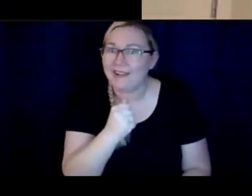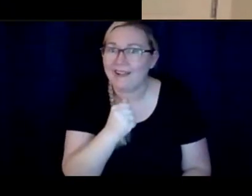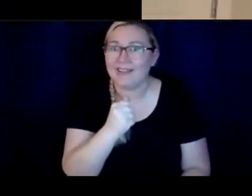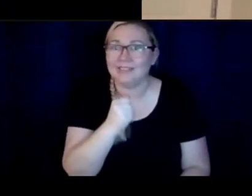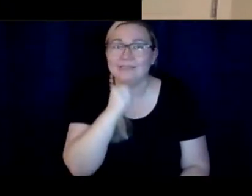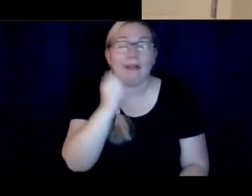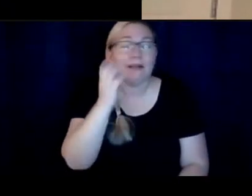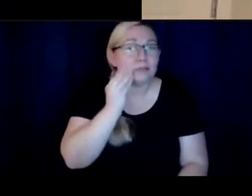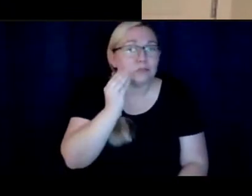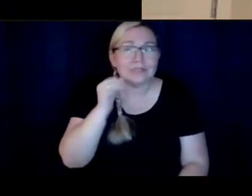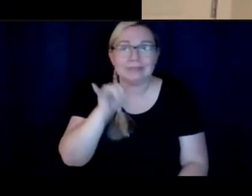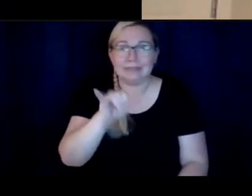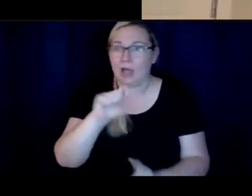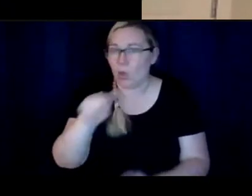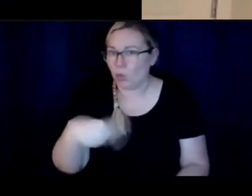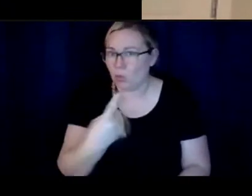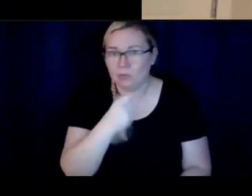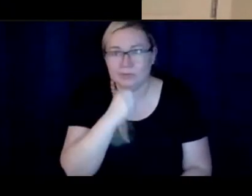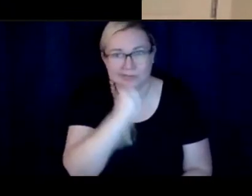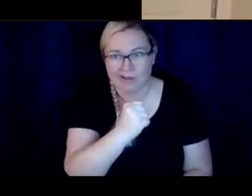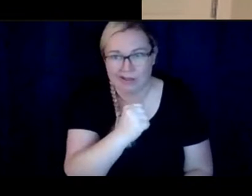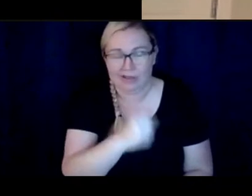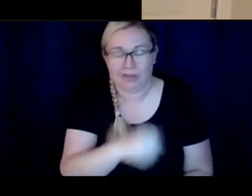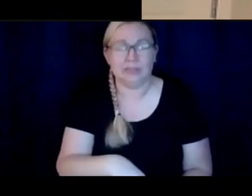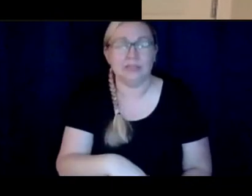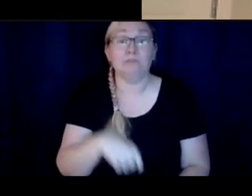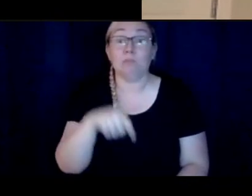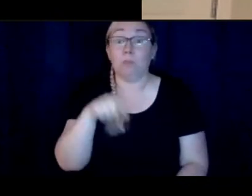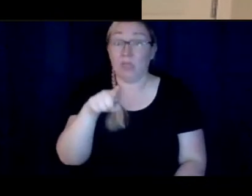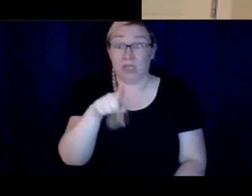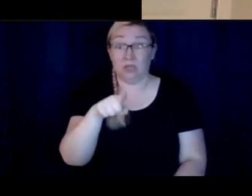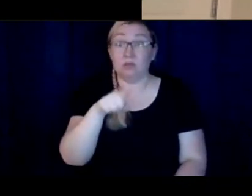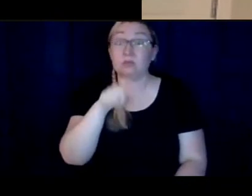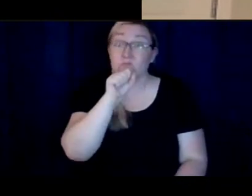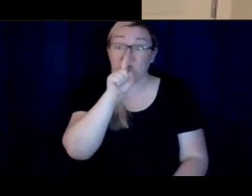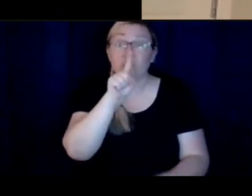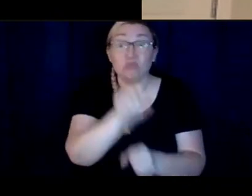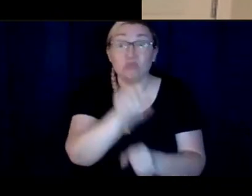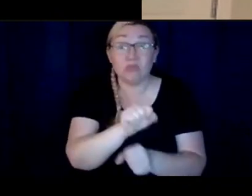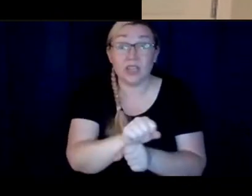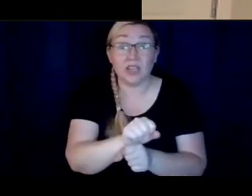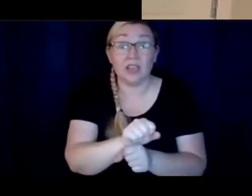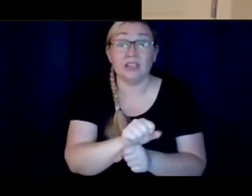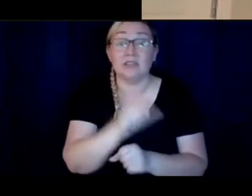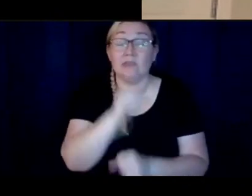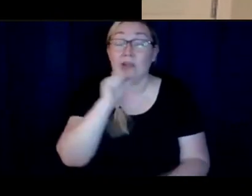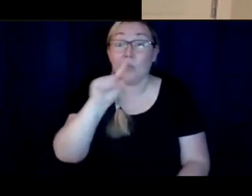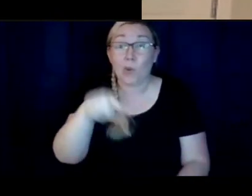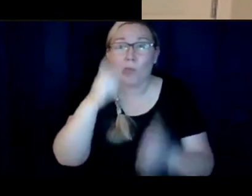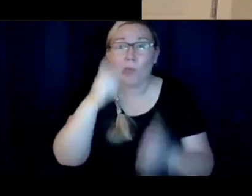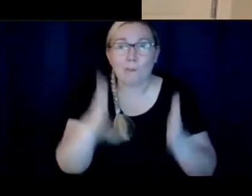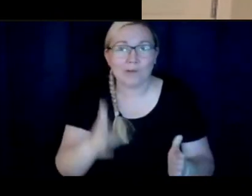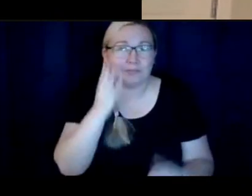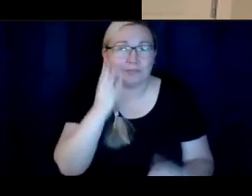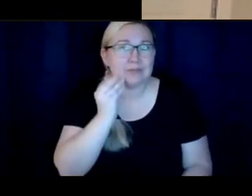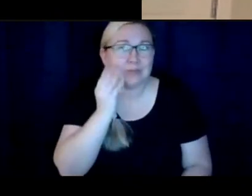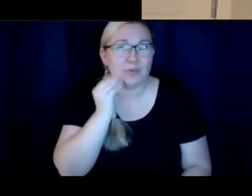it alone. And that you're definitely not the only one going through